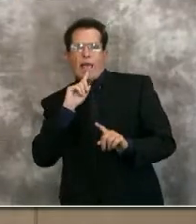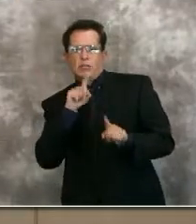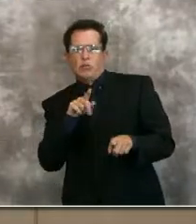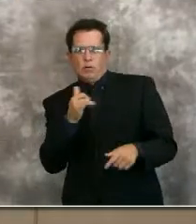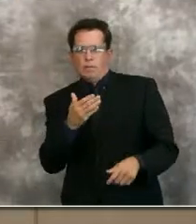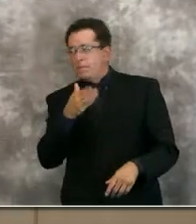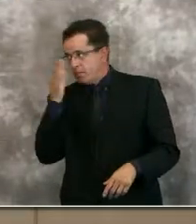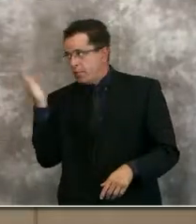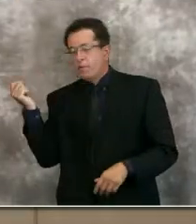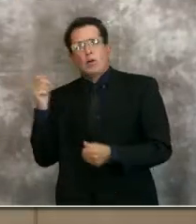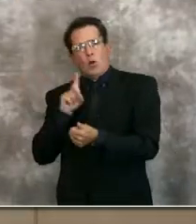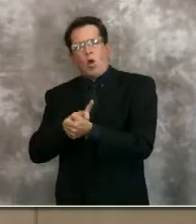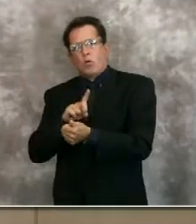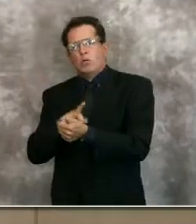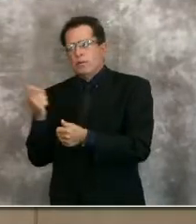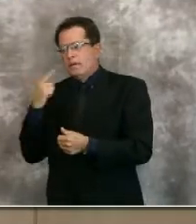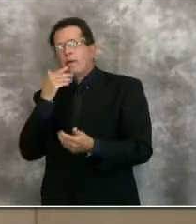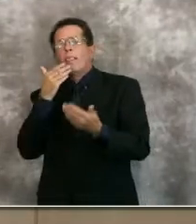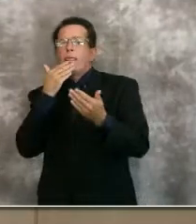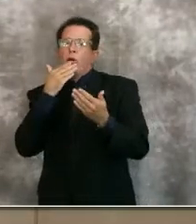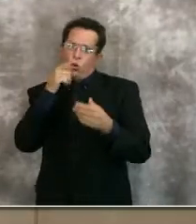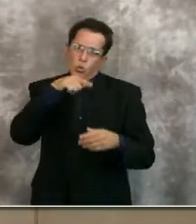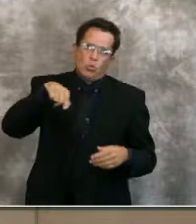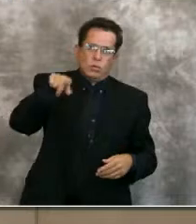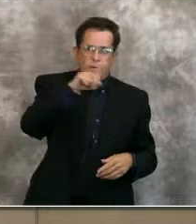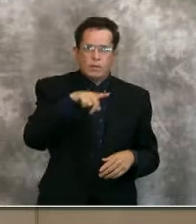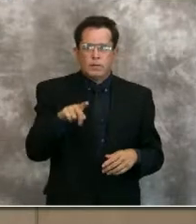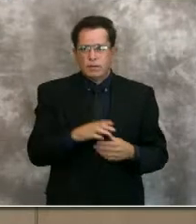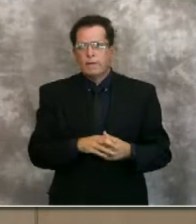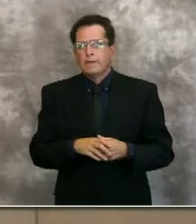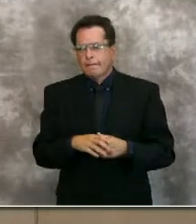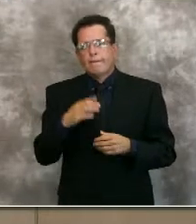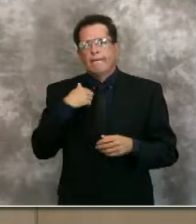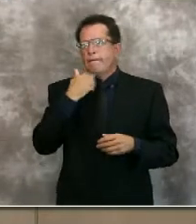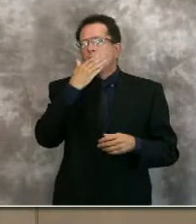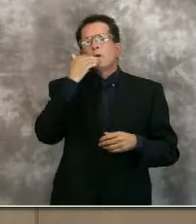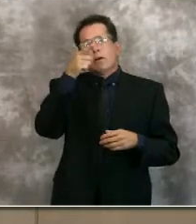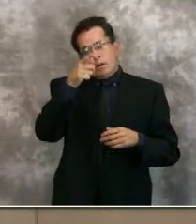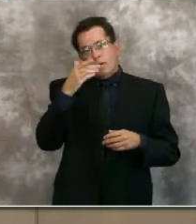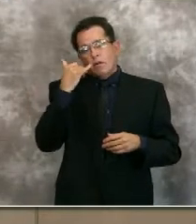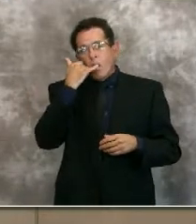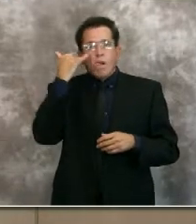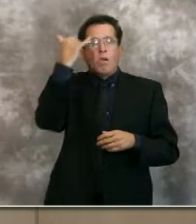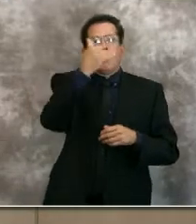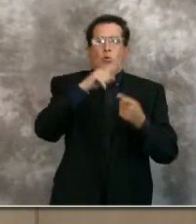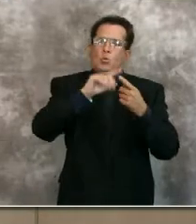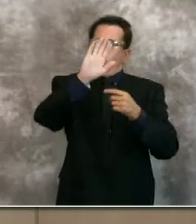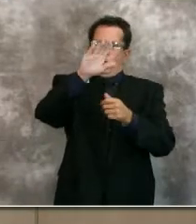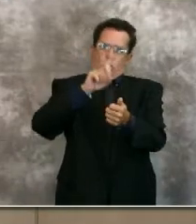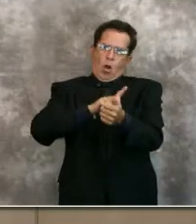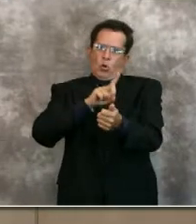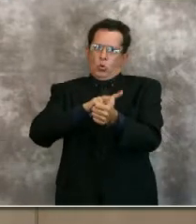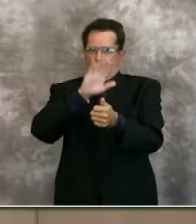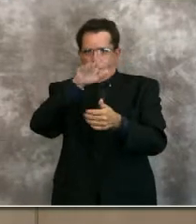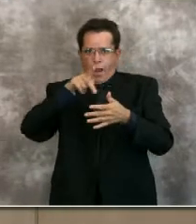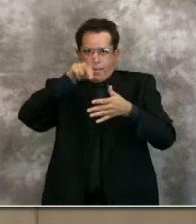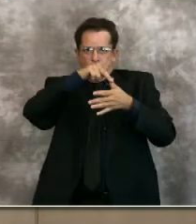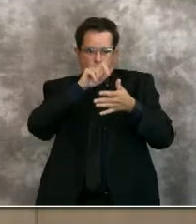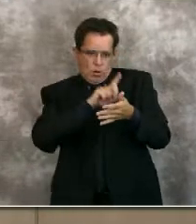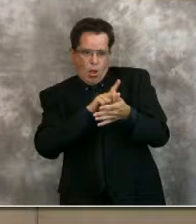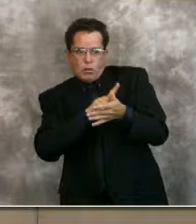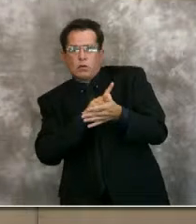Thank you for that question. First and foremost, what we tell folks is that you need to call your primary care provider to make sure we're